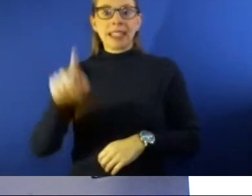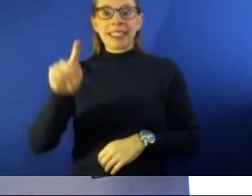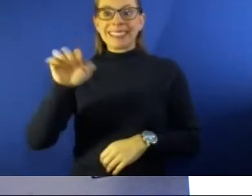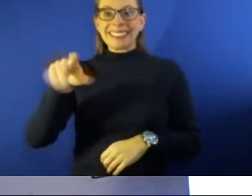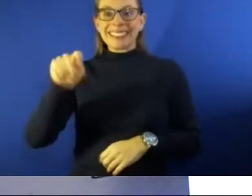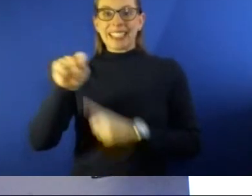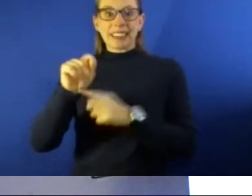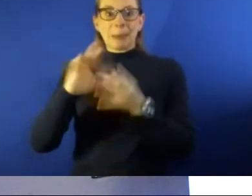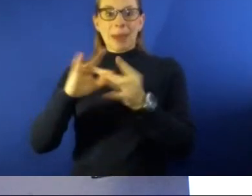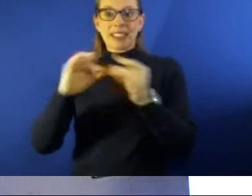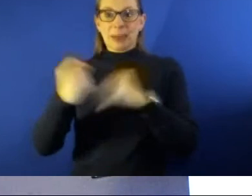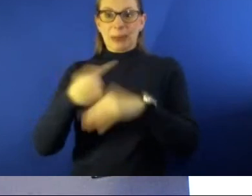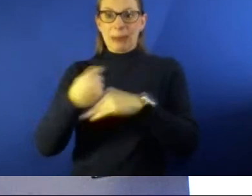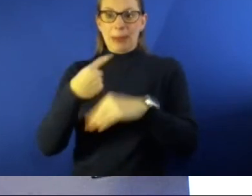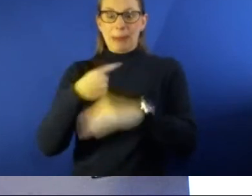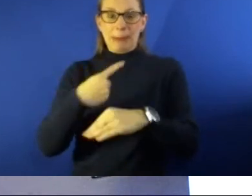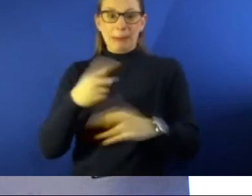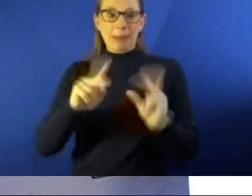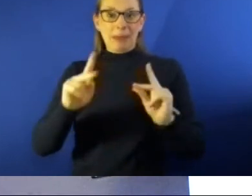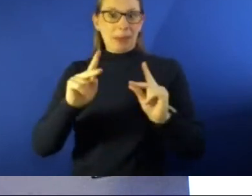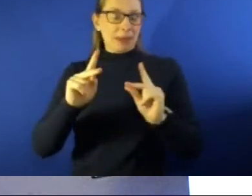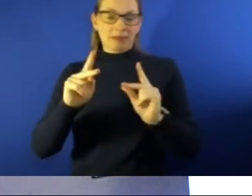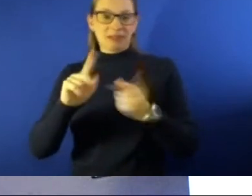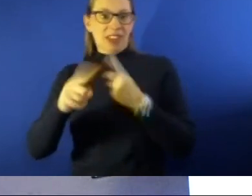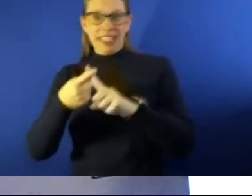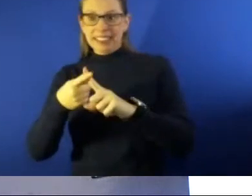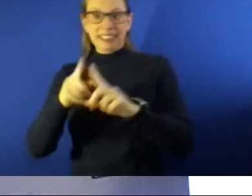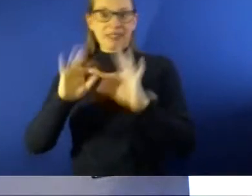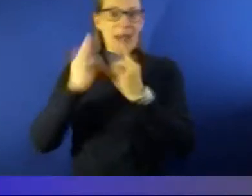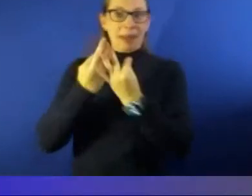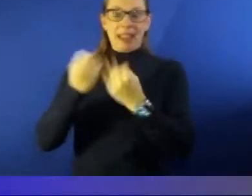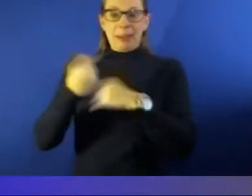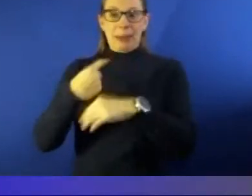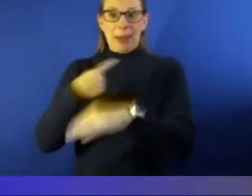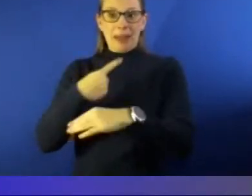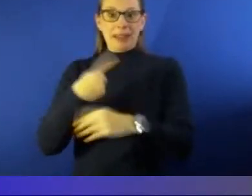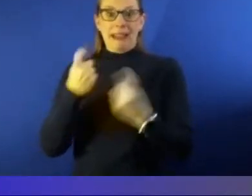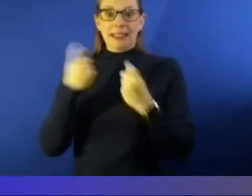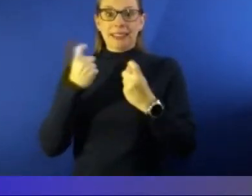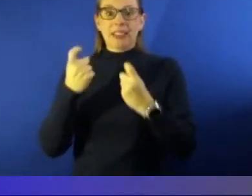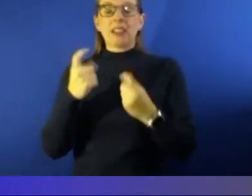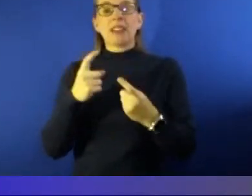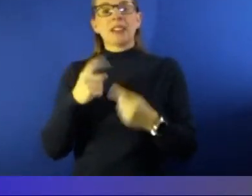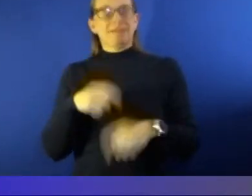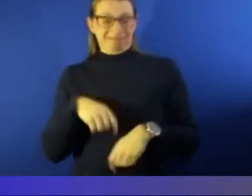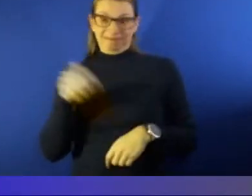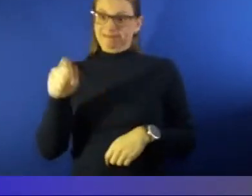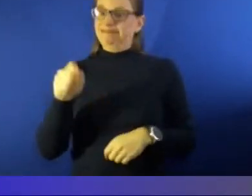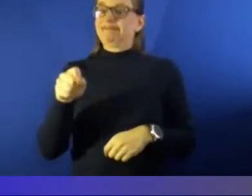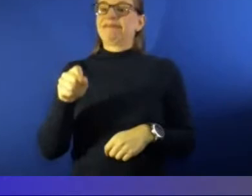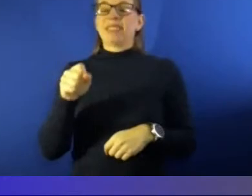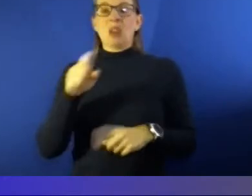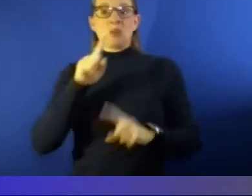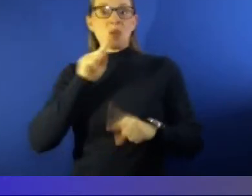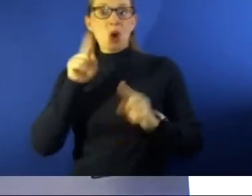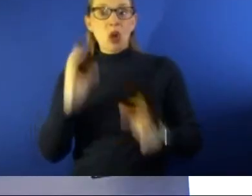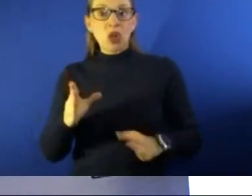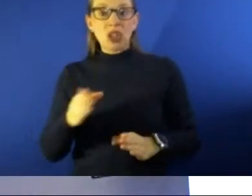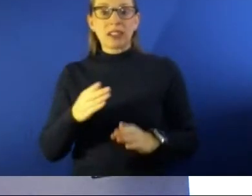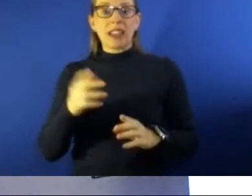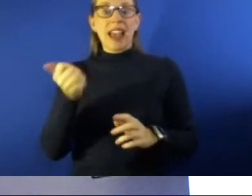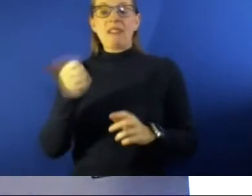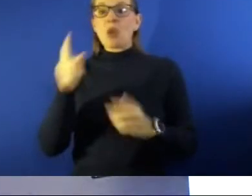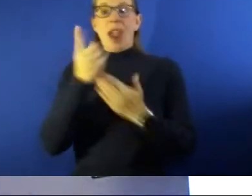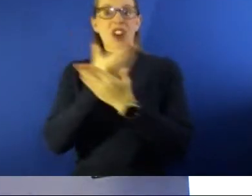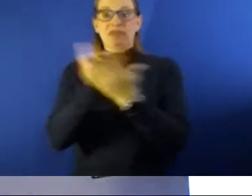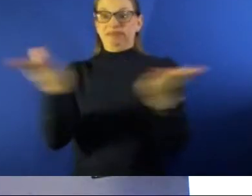your phone asking questions all the time, right? Absolutely. All the time, from family, from friends, from reporters. I get them from everywhere. But you must have been